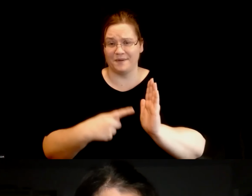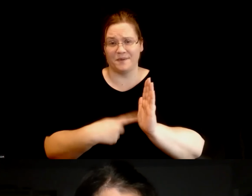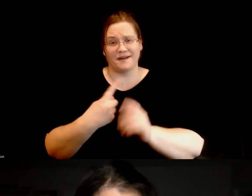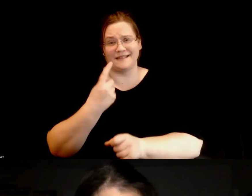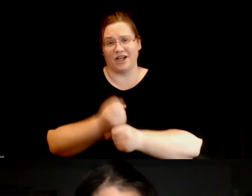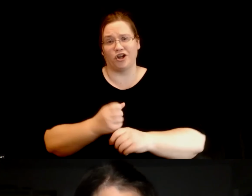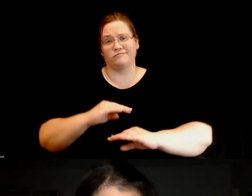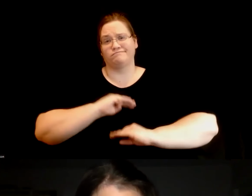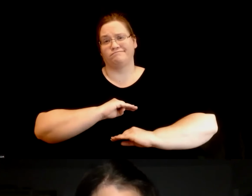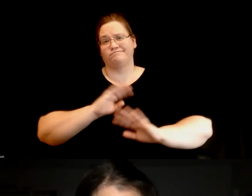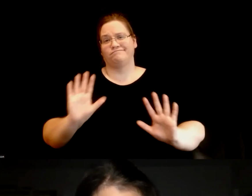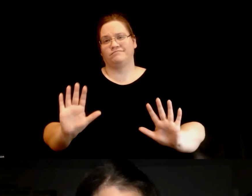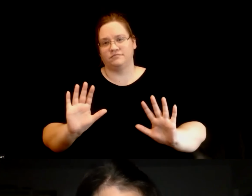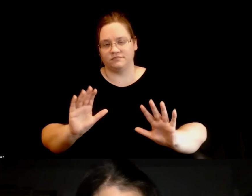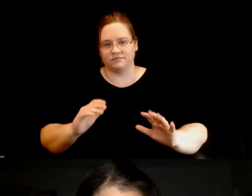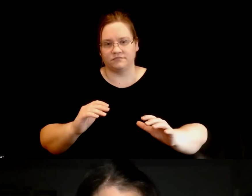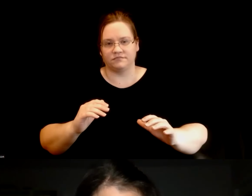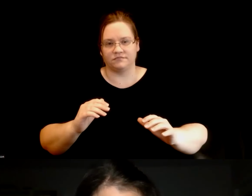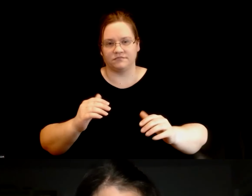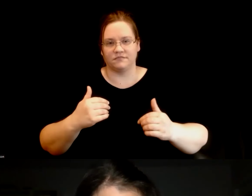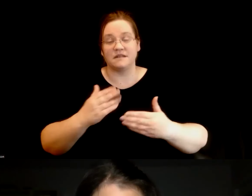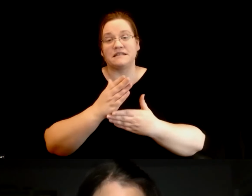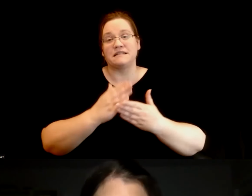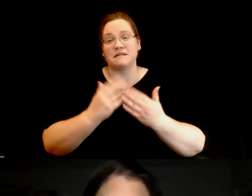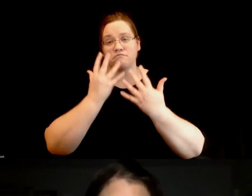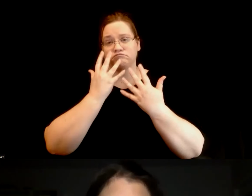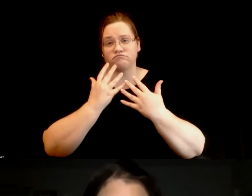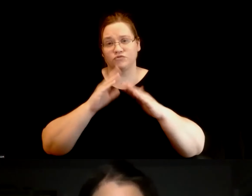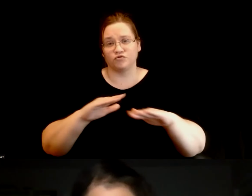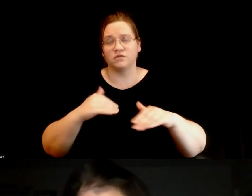year. We have had some sad children in our office.